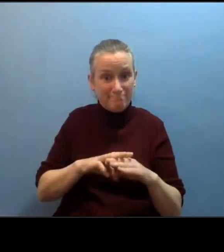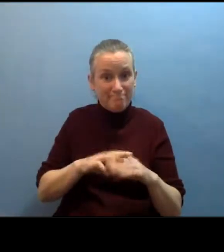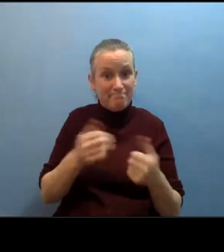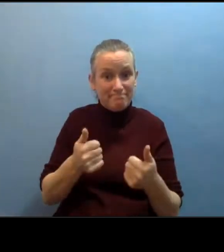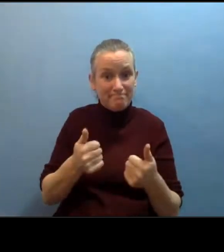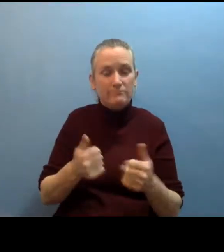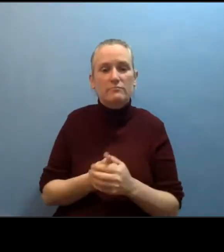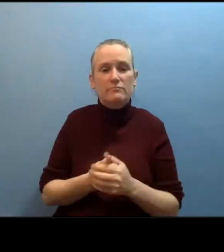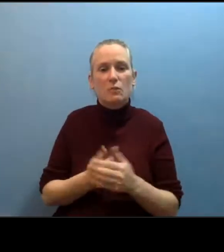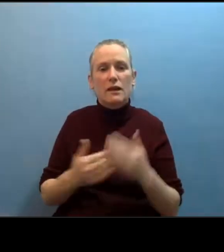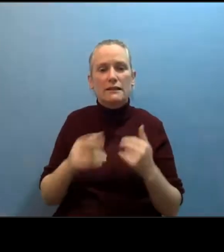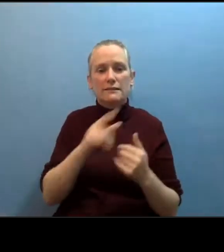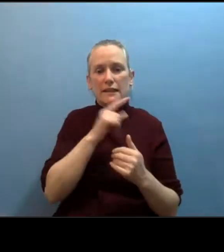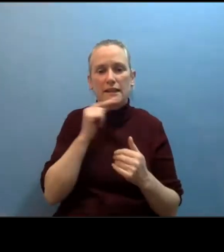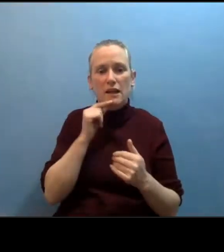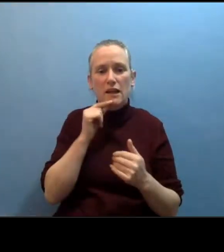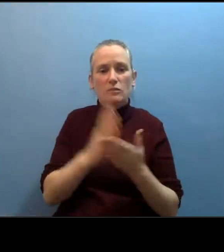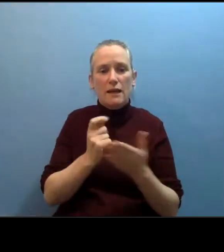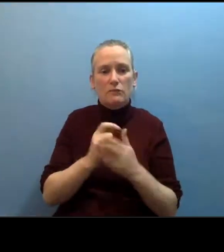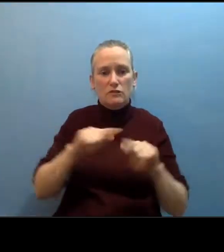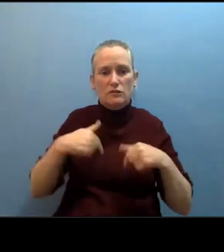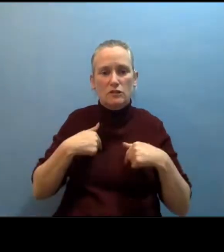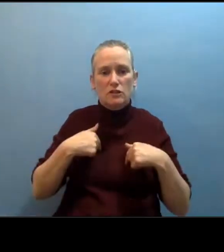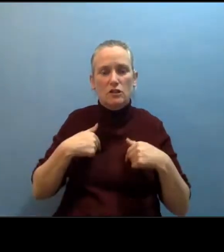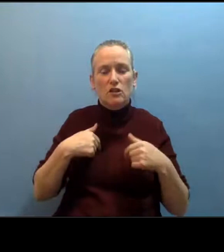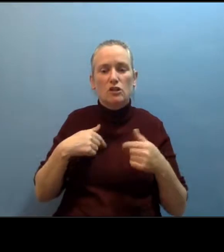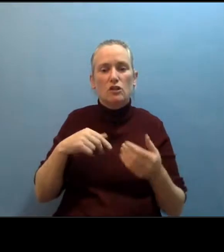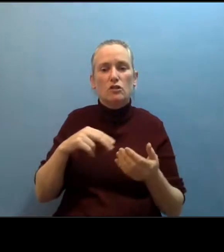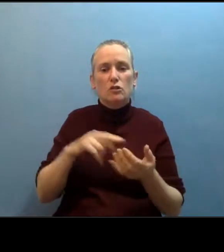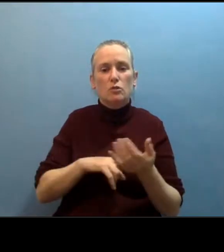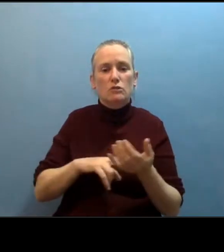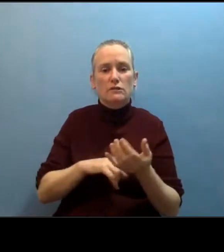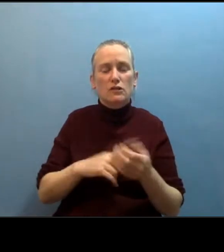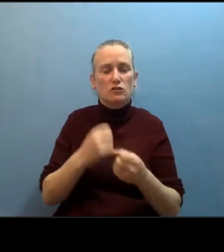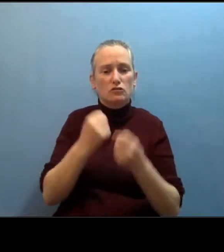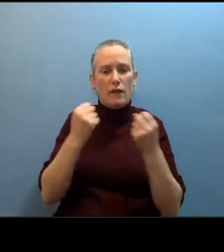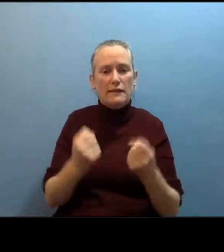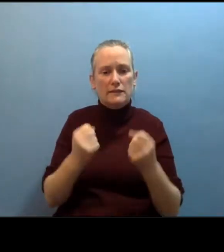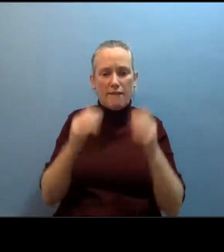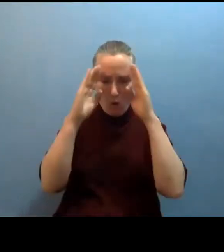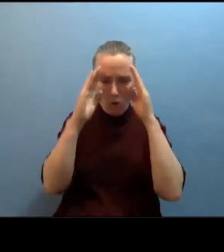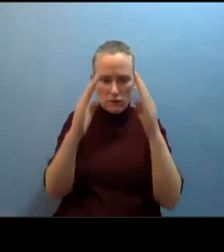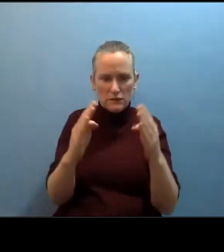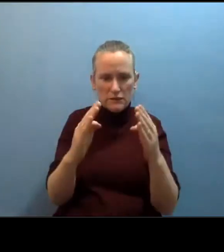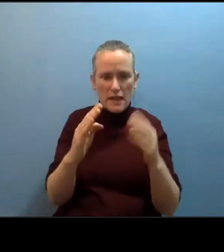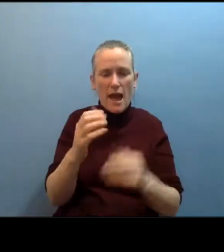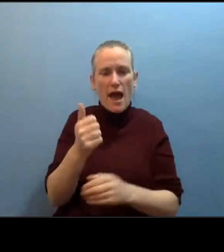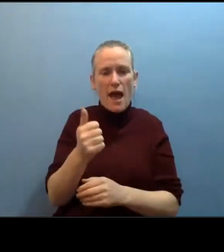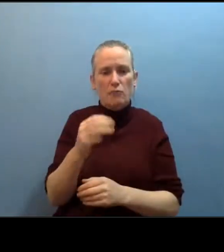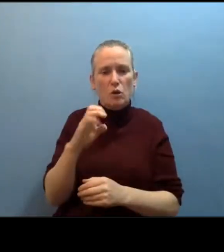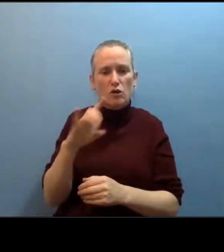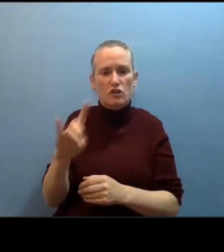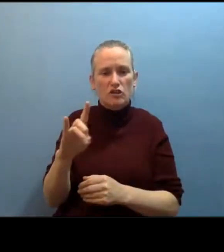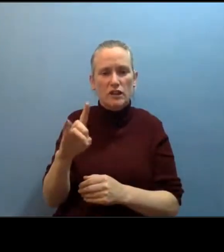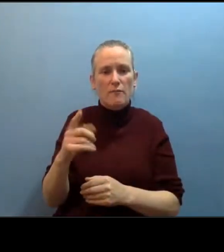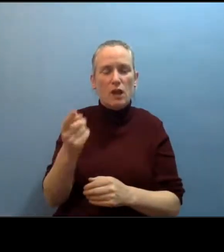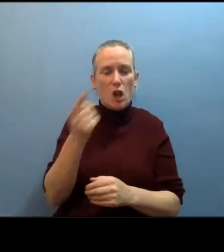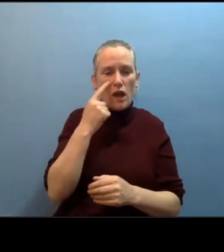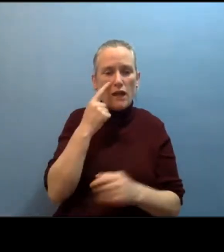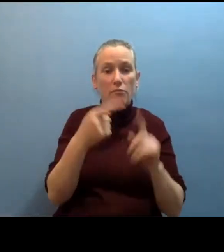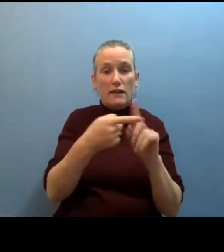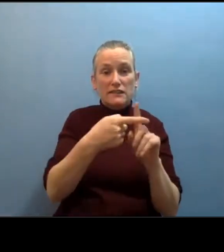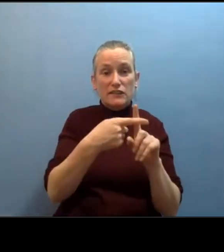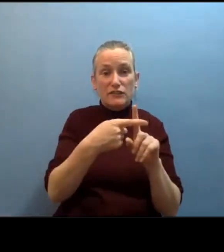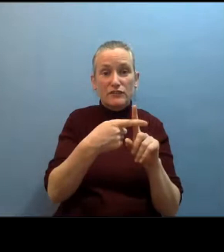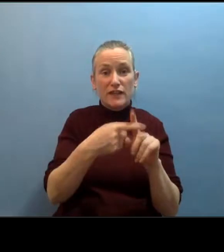say, like sometimes at Jigsaw we use what's called like a strengths focused approach. So looking at looking at positives and looking at, you know, your